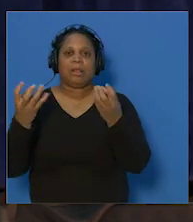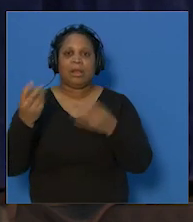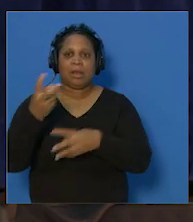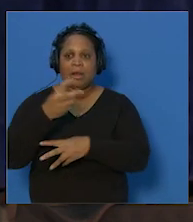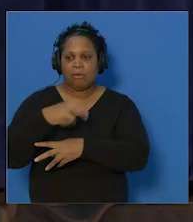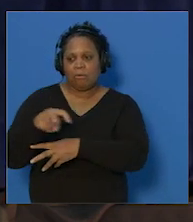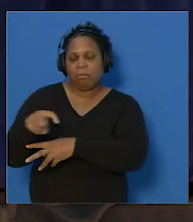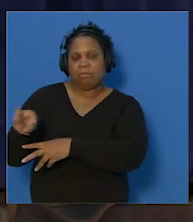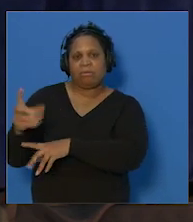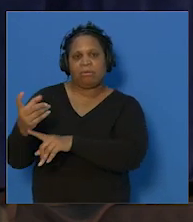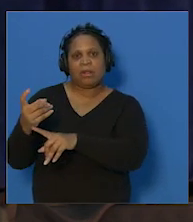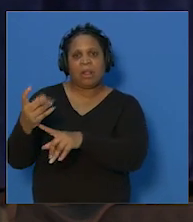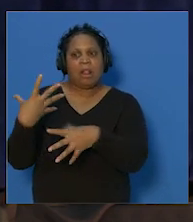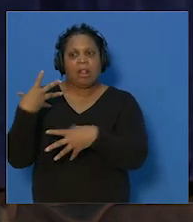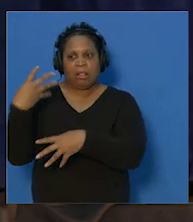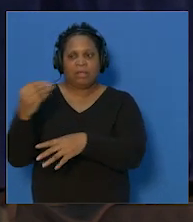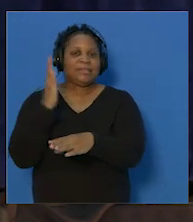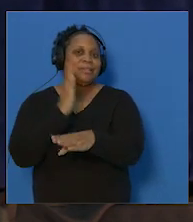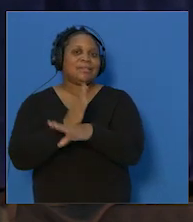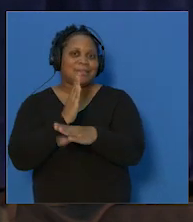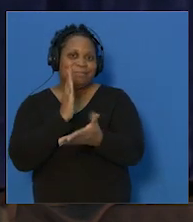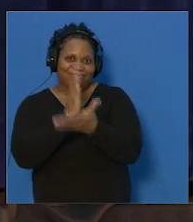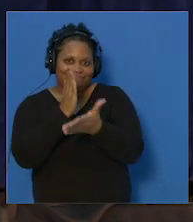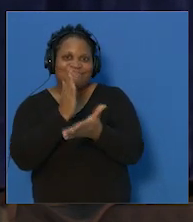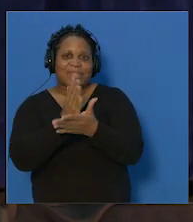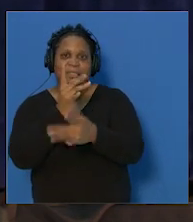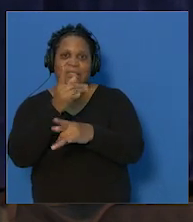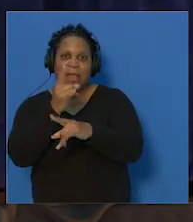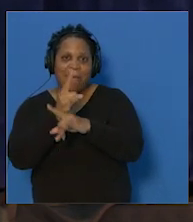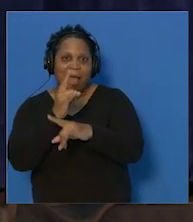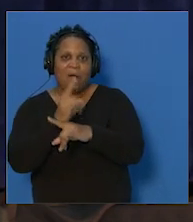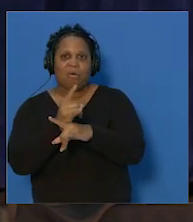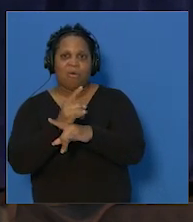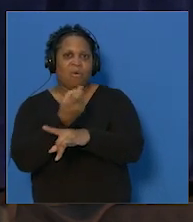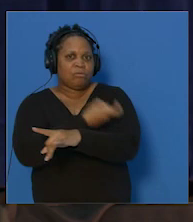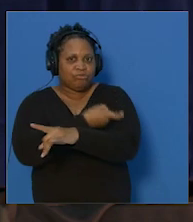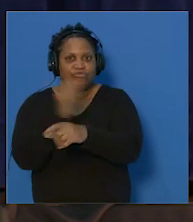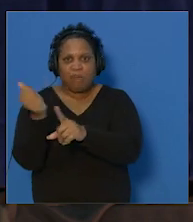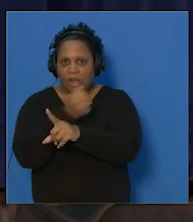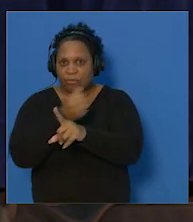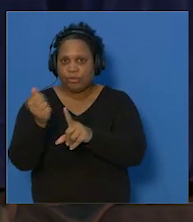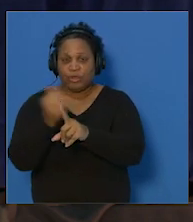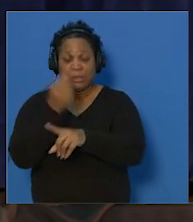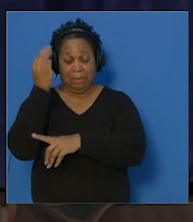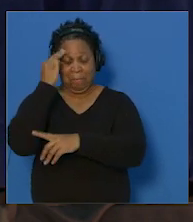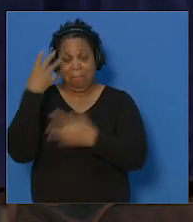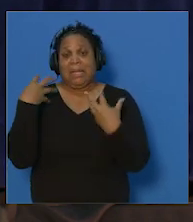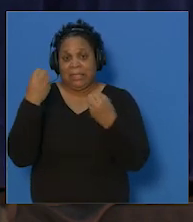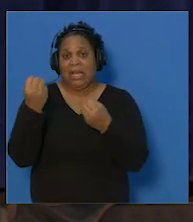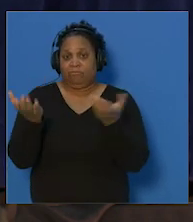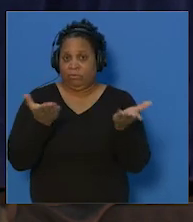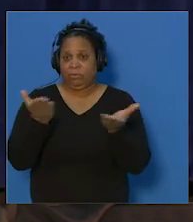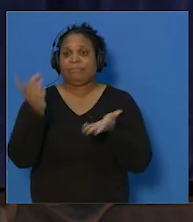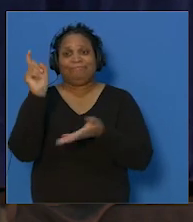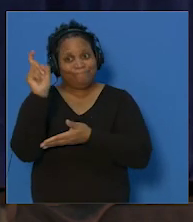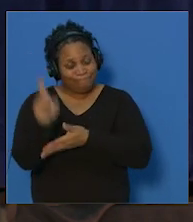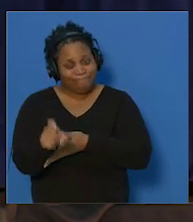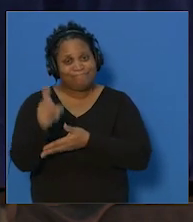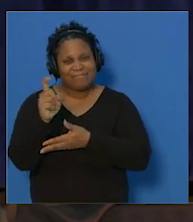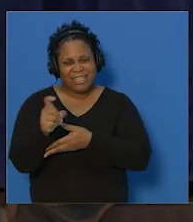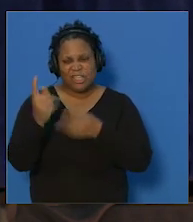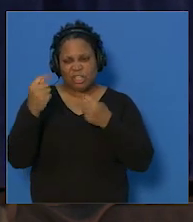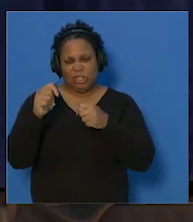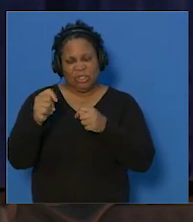from alcohol abuse, transitioning away from drug abuse, getting the mental health services that they need. We're trying to look